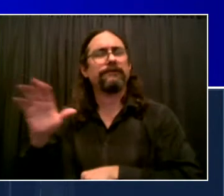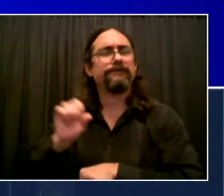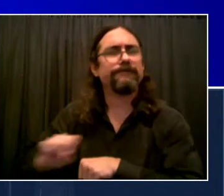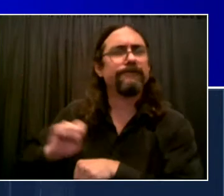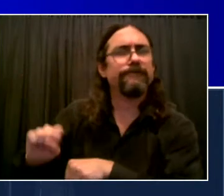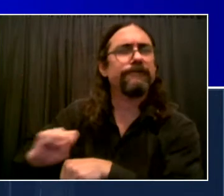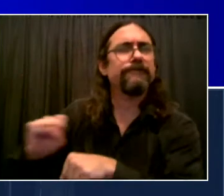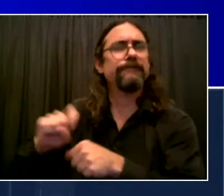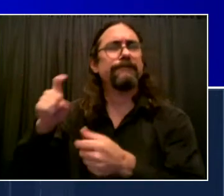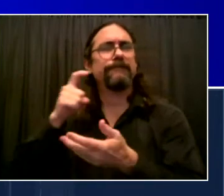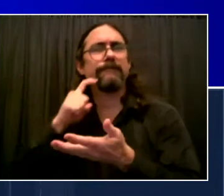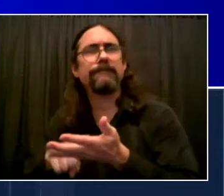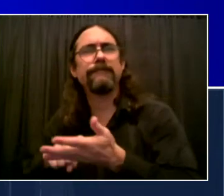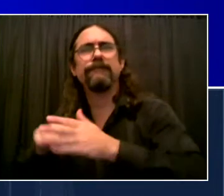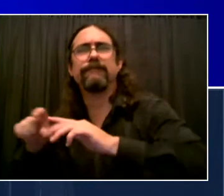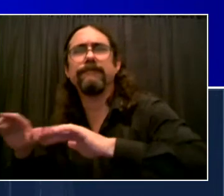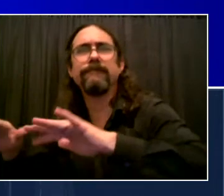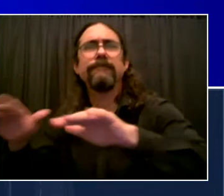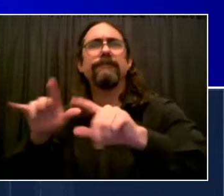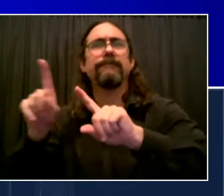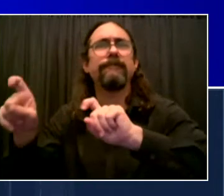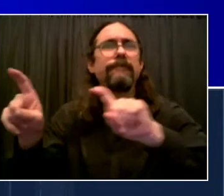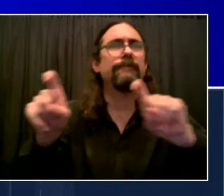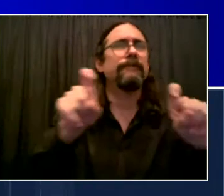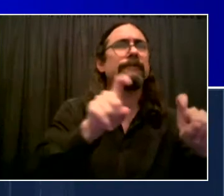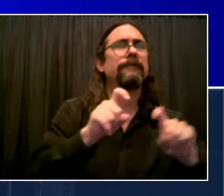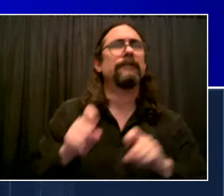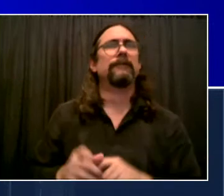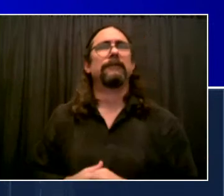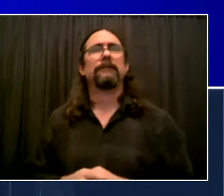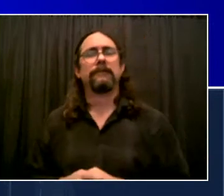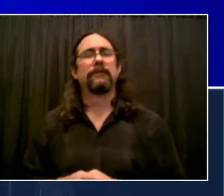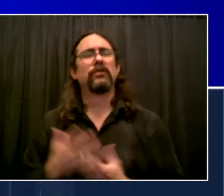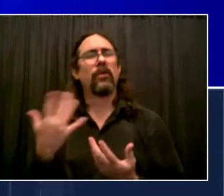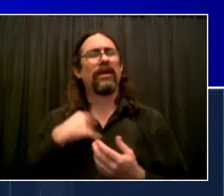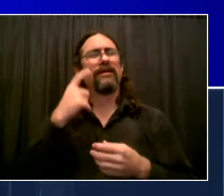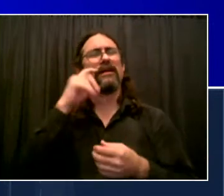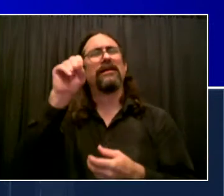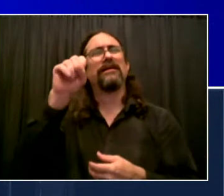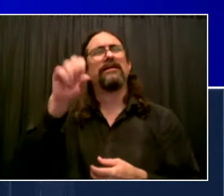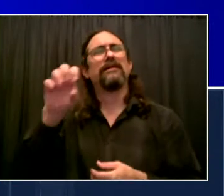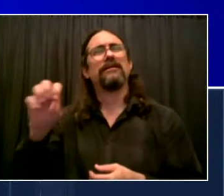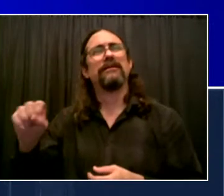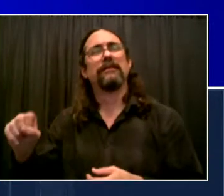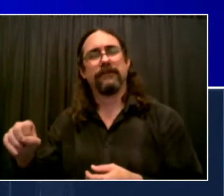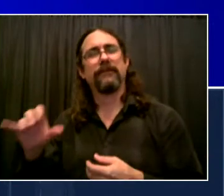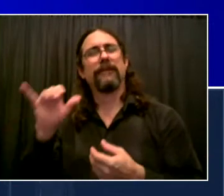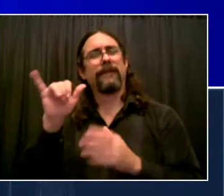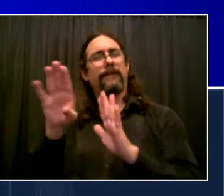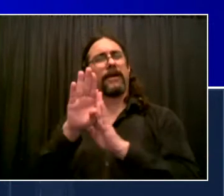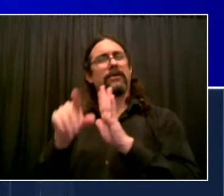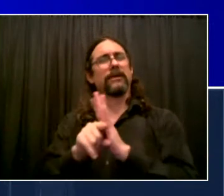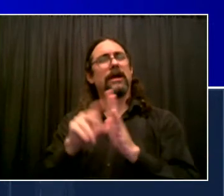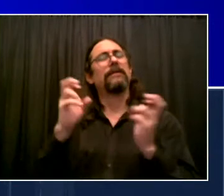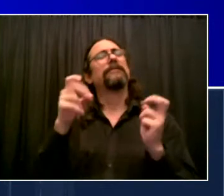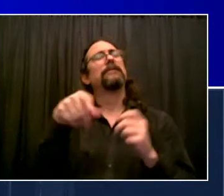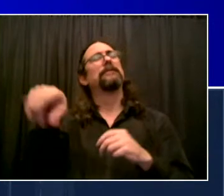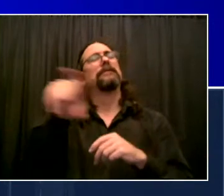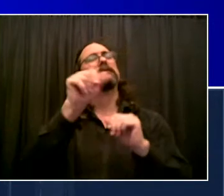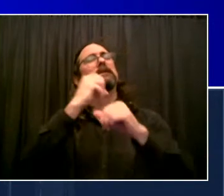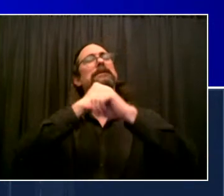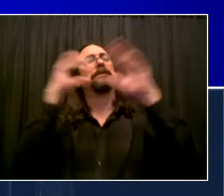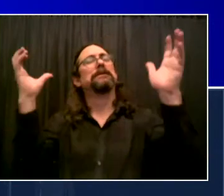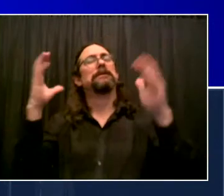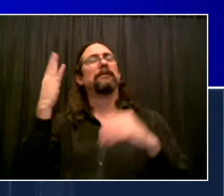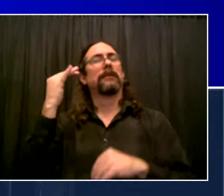very smoothly. So far there's been over 31,000 inspections all across New York City to make sure